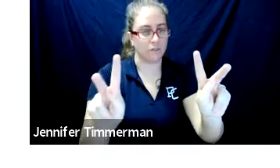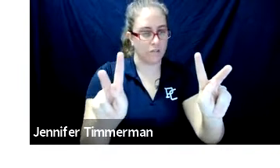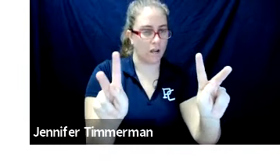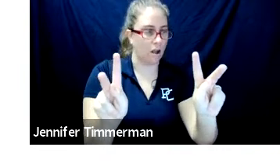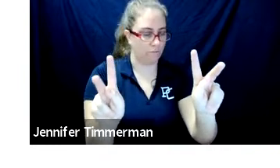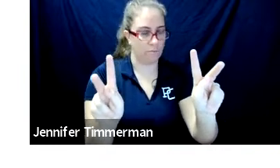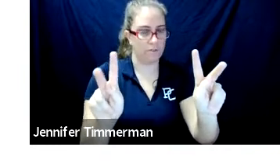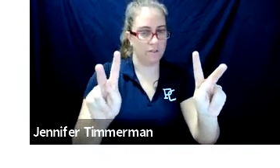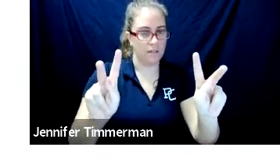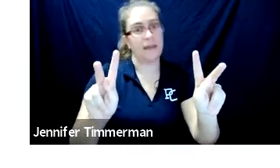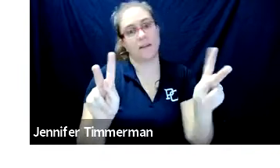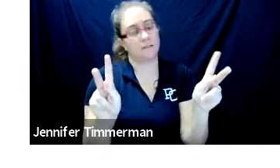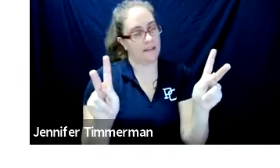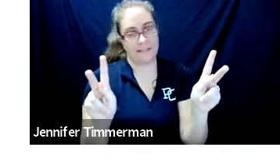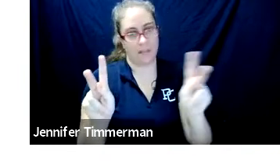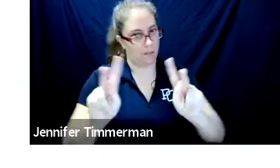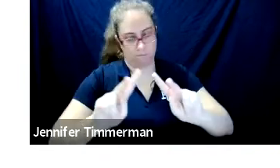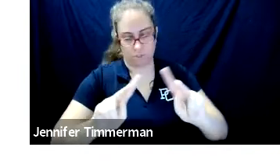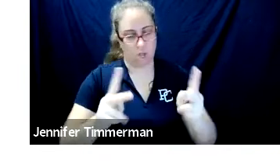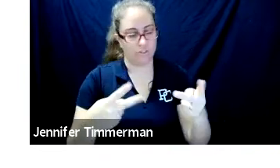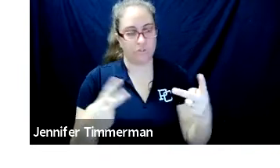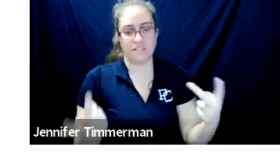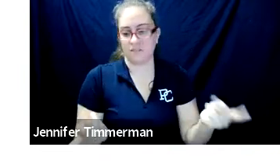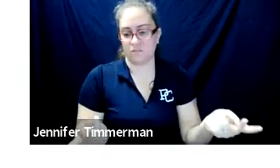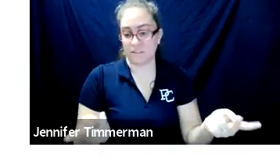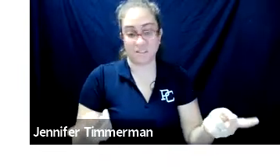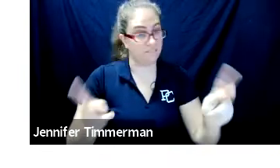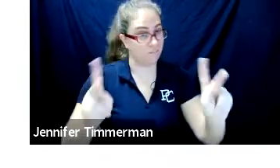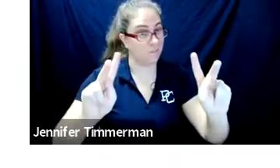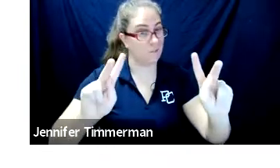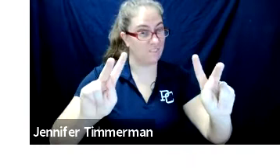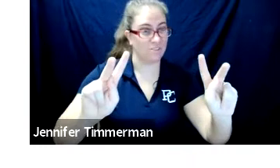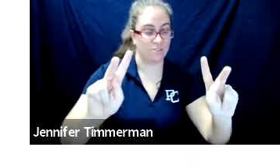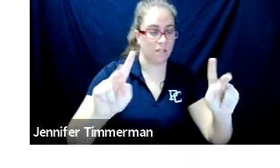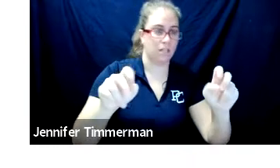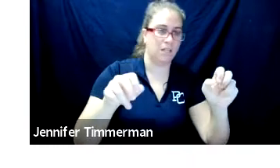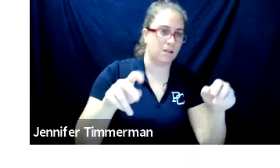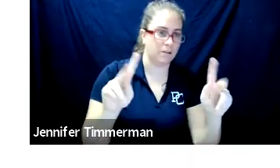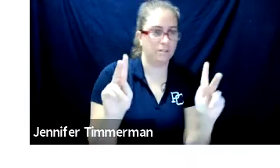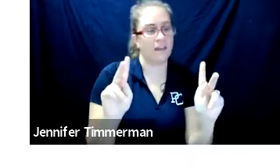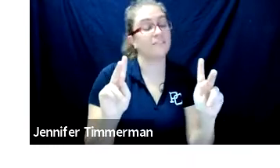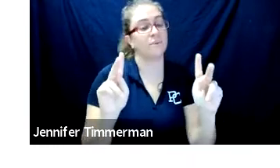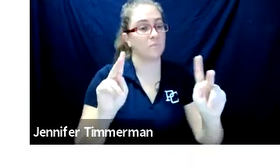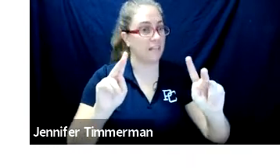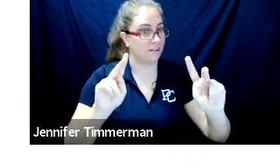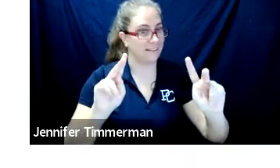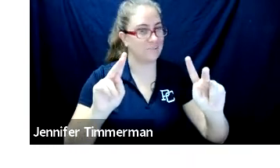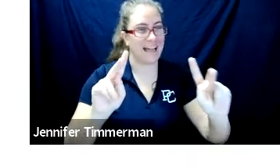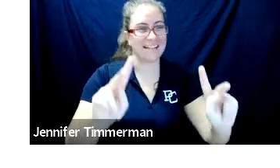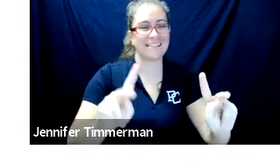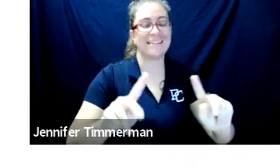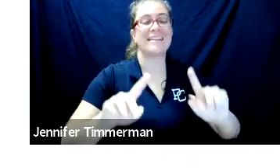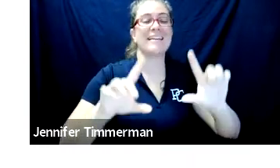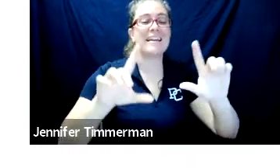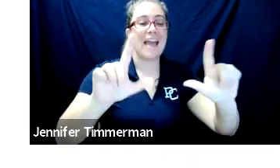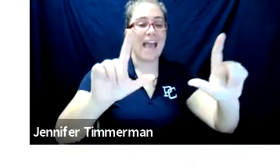that feels uncomfortable. And I say that to all students, even for myself. Sometimes my fingers are like, ugh, I don't want to do that. So let your hands